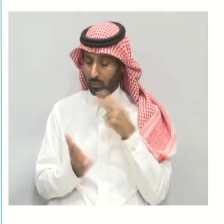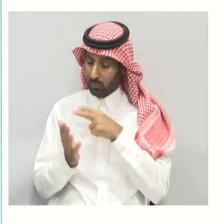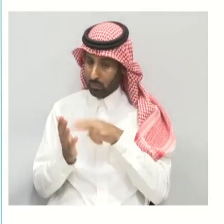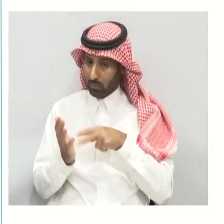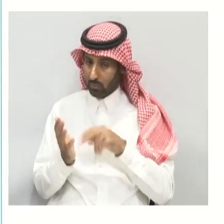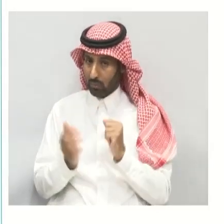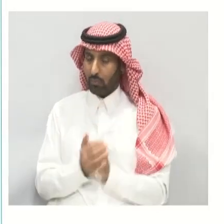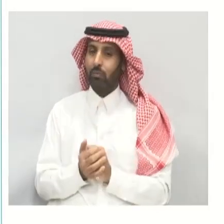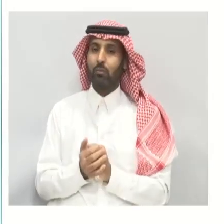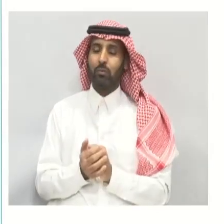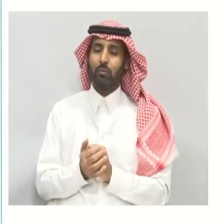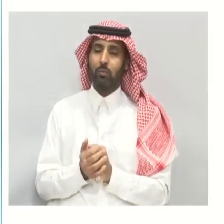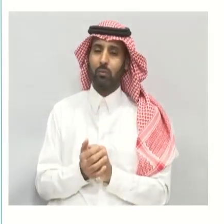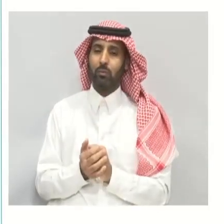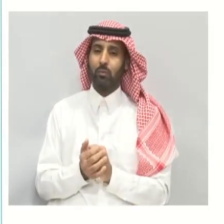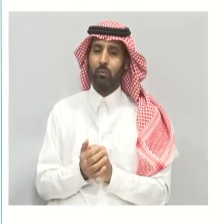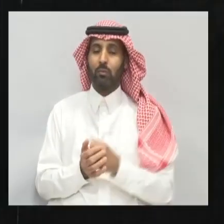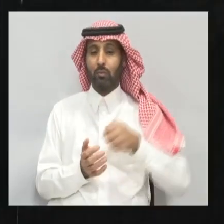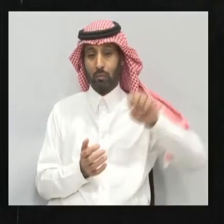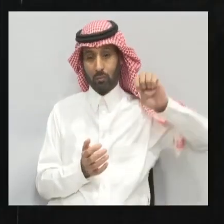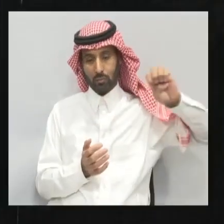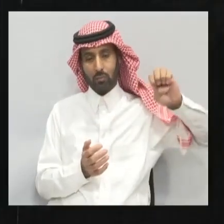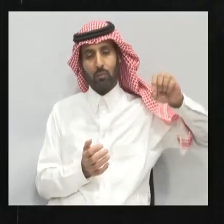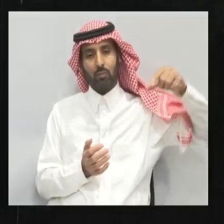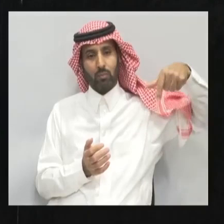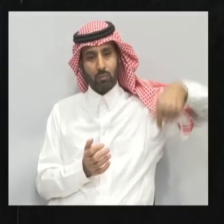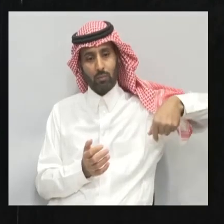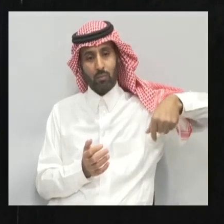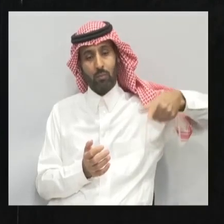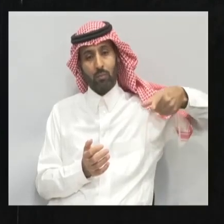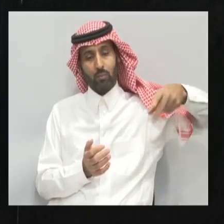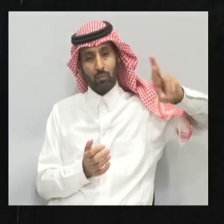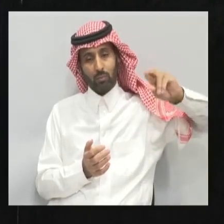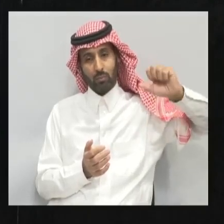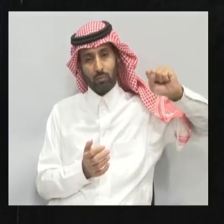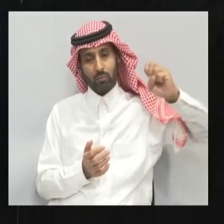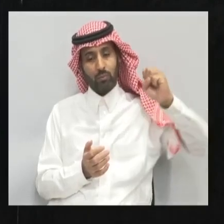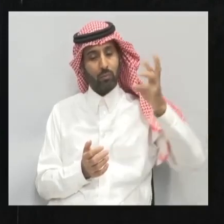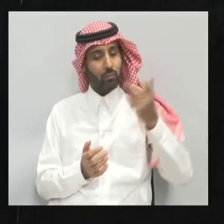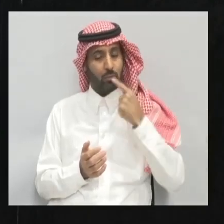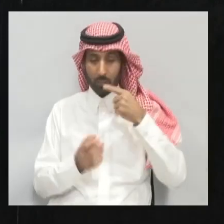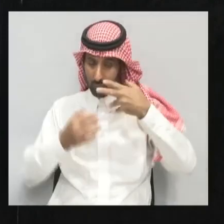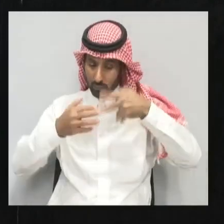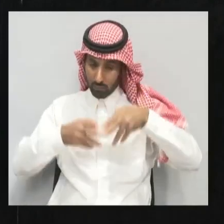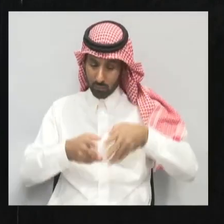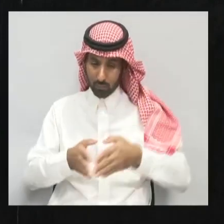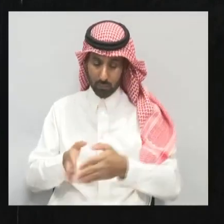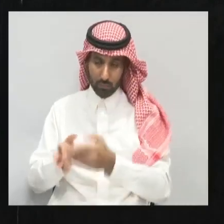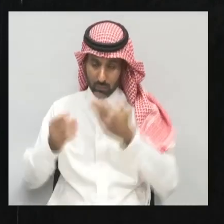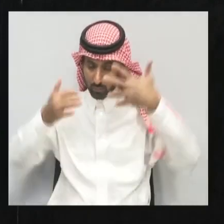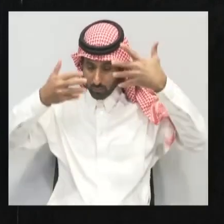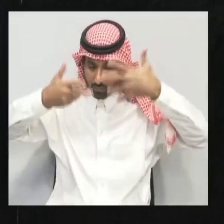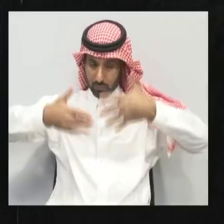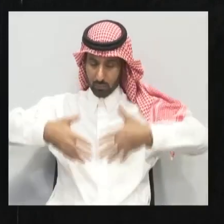we have read the text of the Iguazu River. In this text, we have identified where does it or